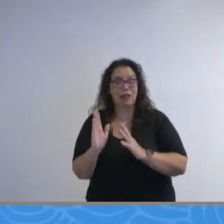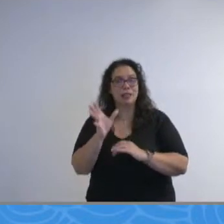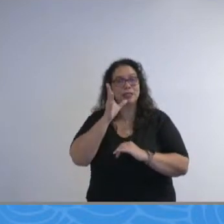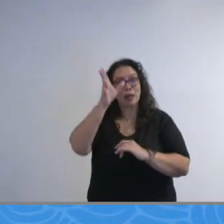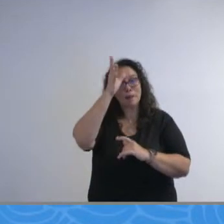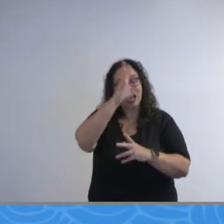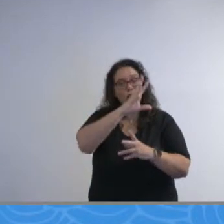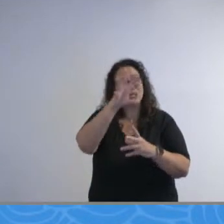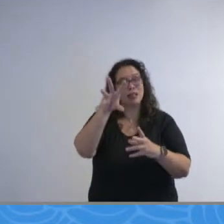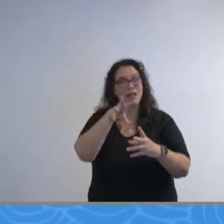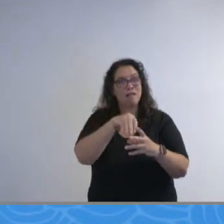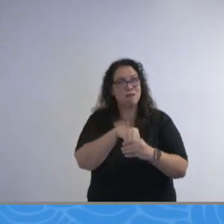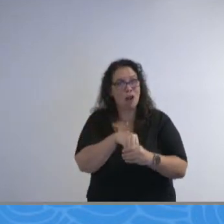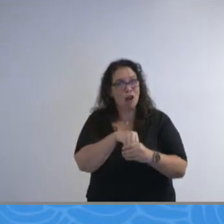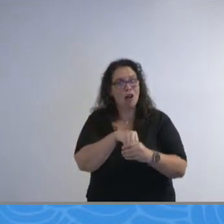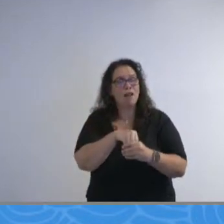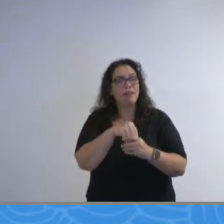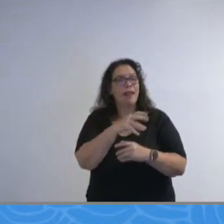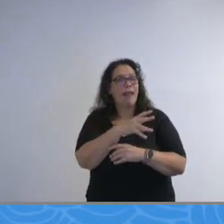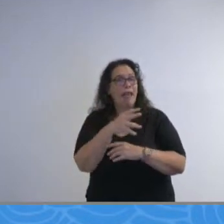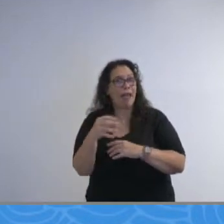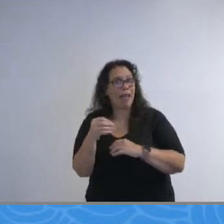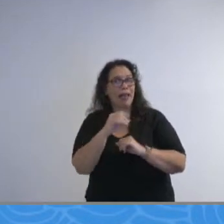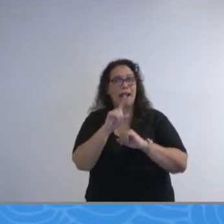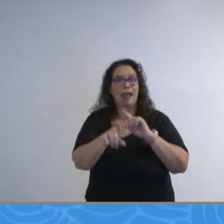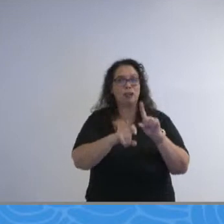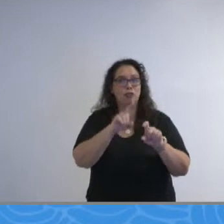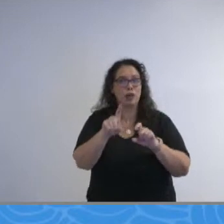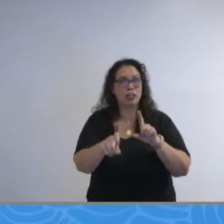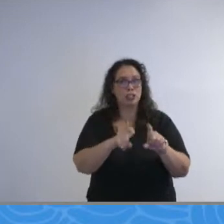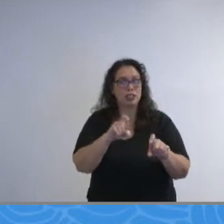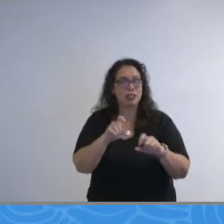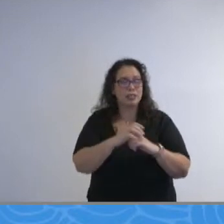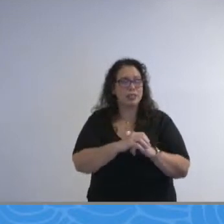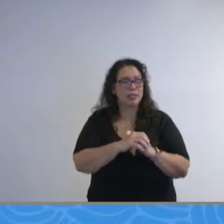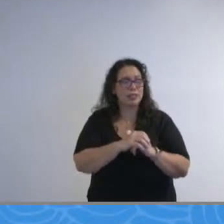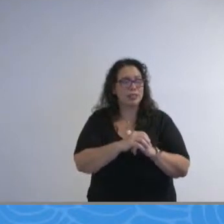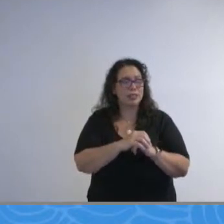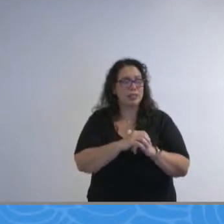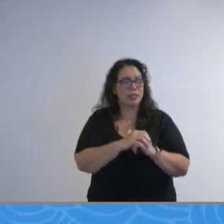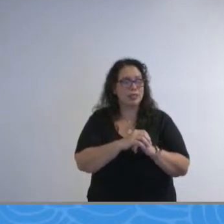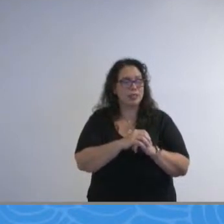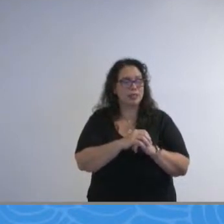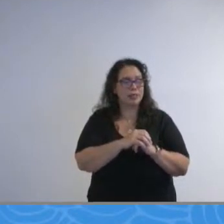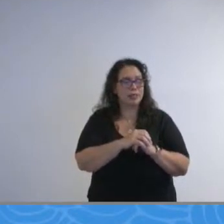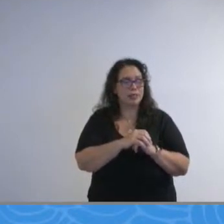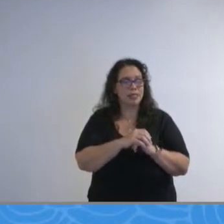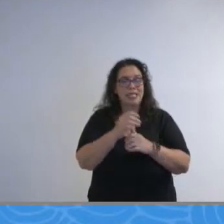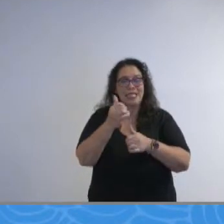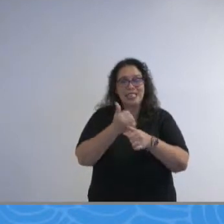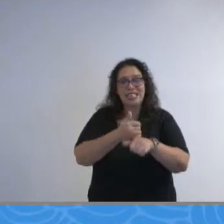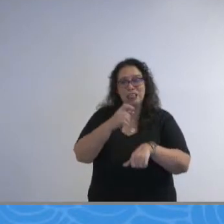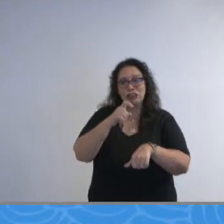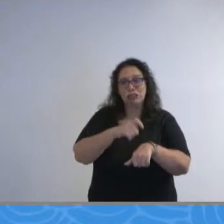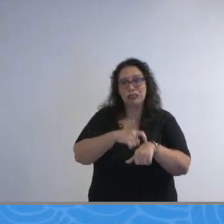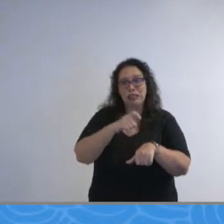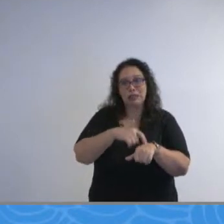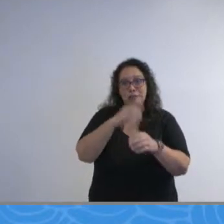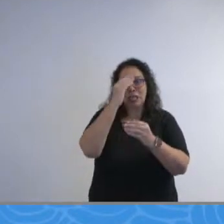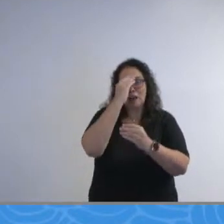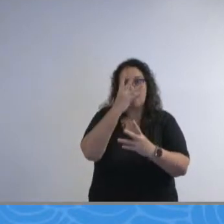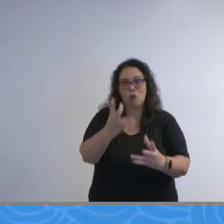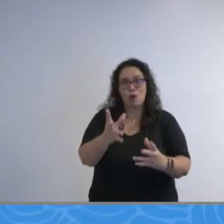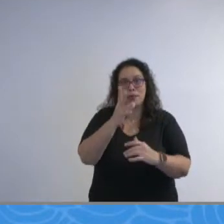and ask questions. And also every time that they meet with the parent, they need the parent's signature. What are